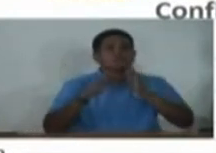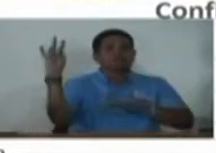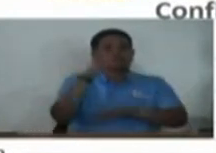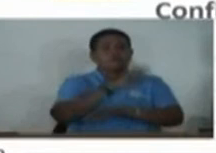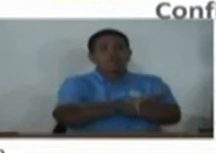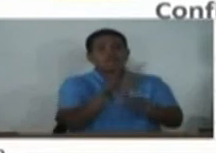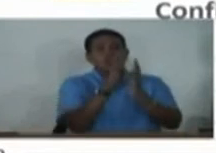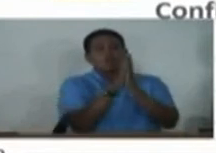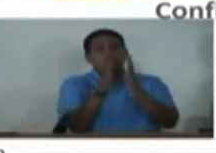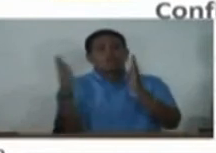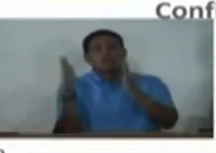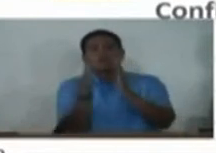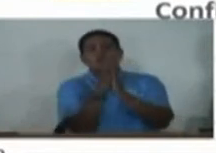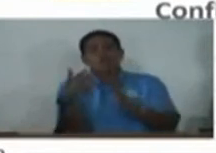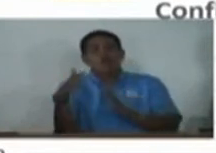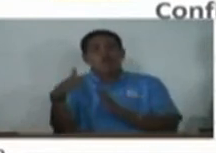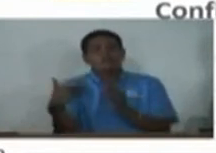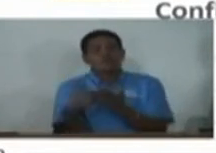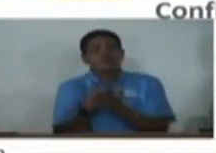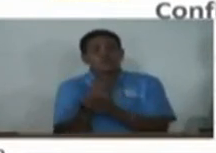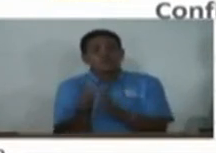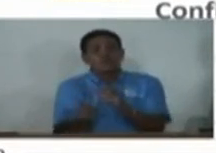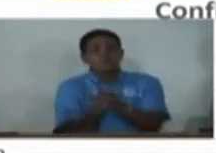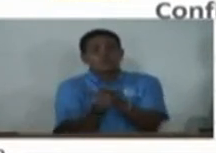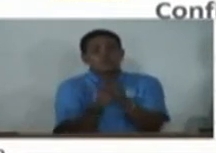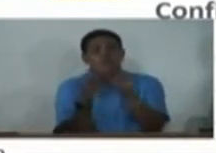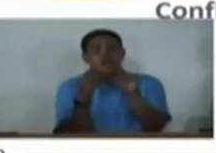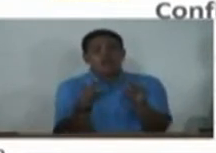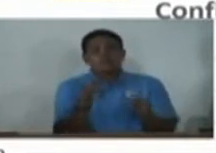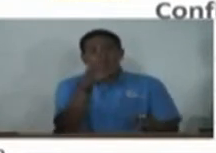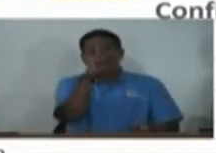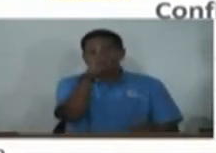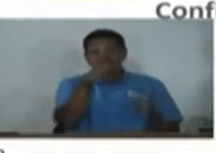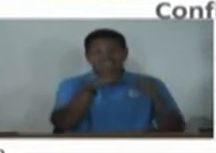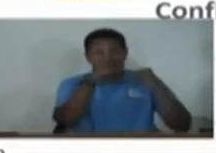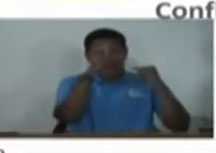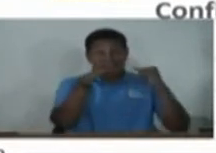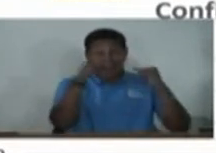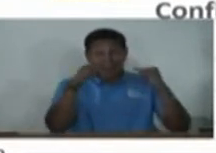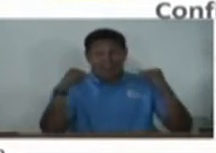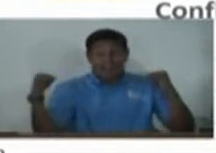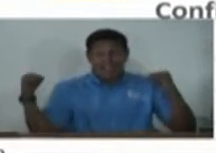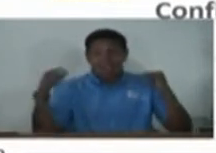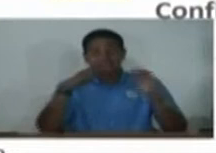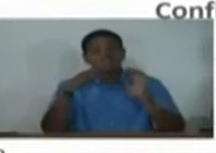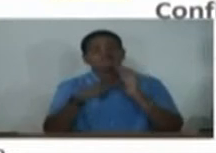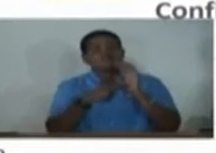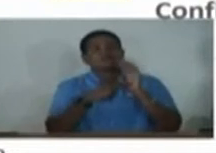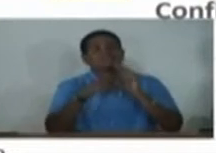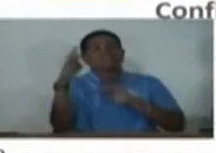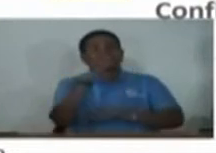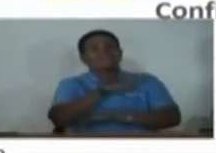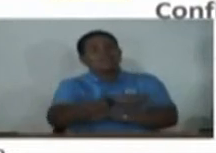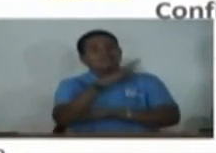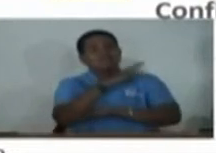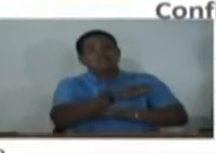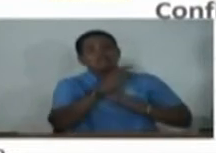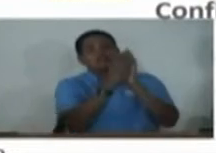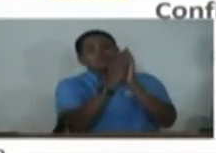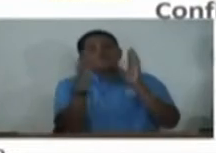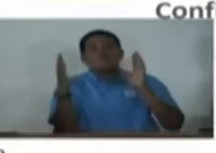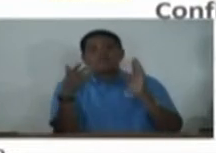average of new cases, and the orange line represents the 7-day moving average of